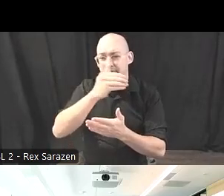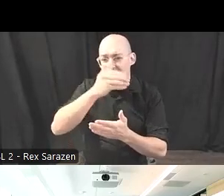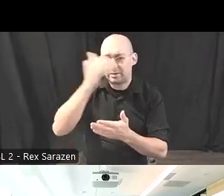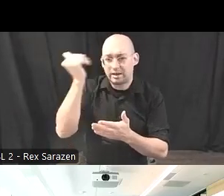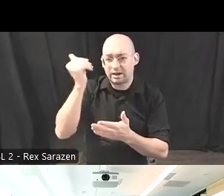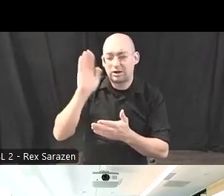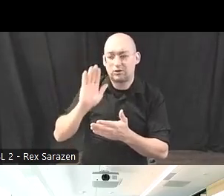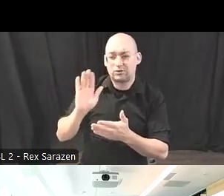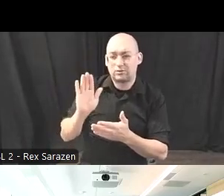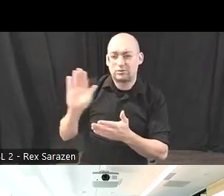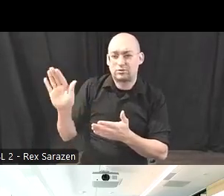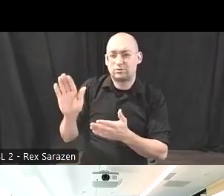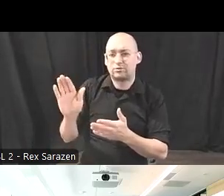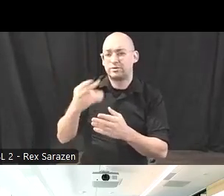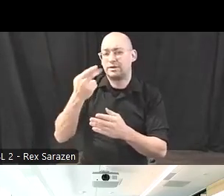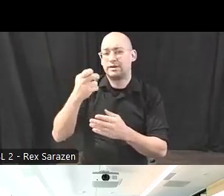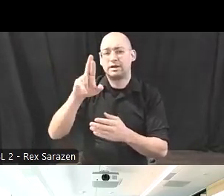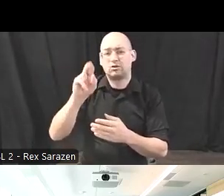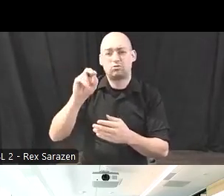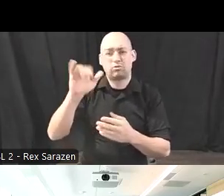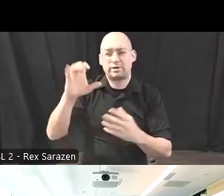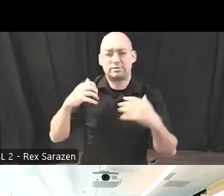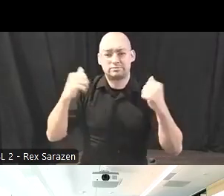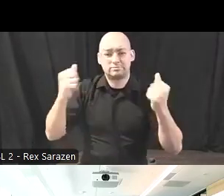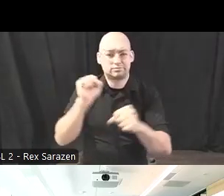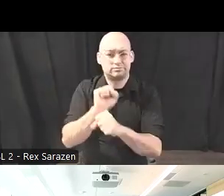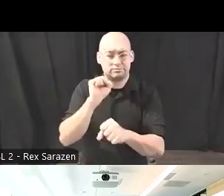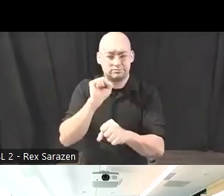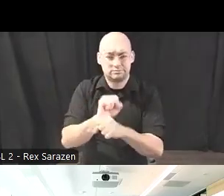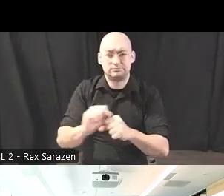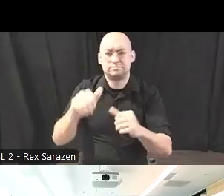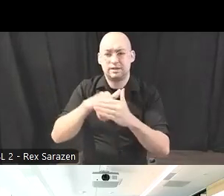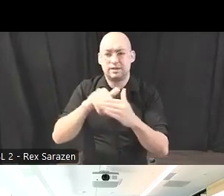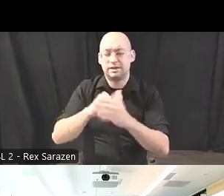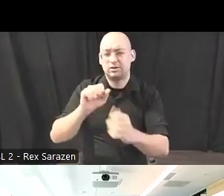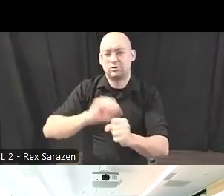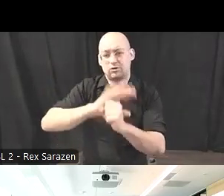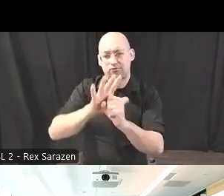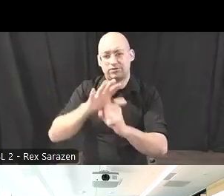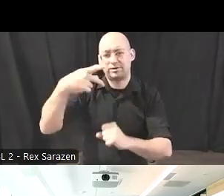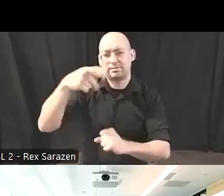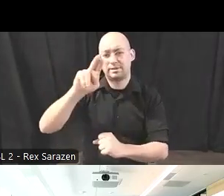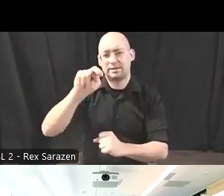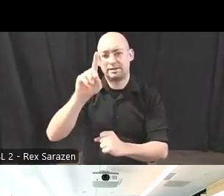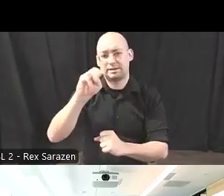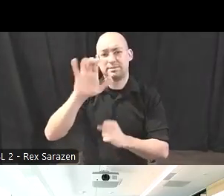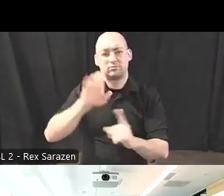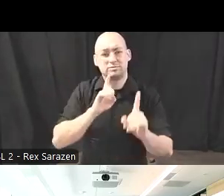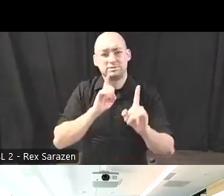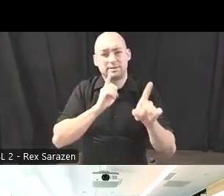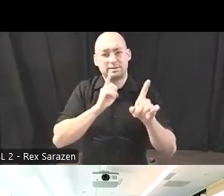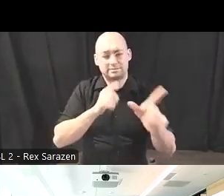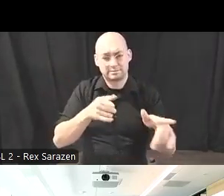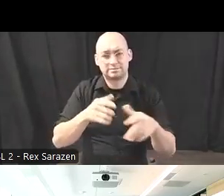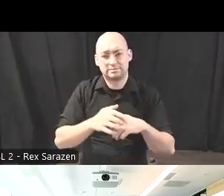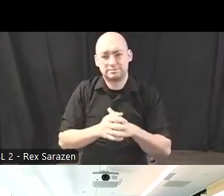her heroic work through the COVID pandemic and responding. I think that's what brings